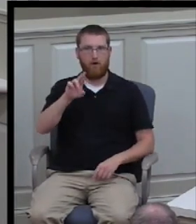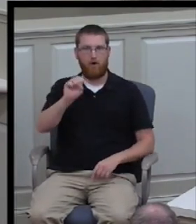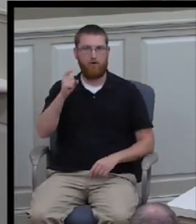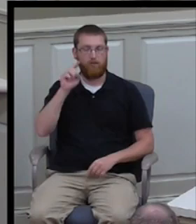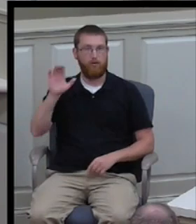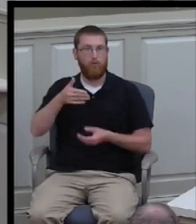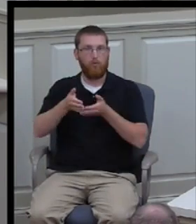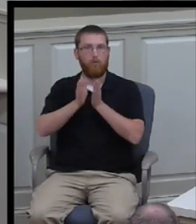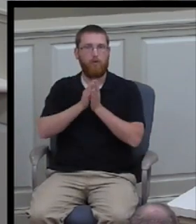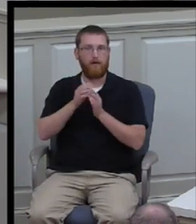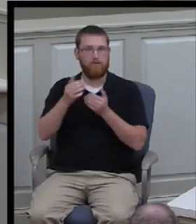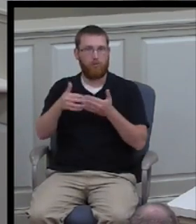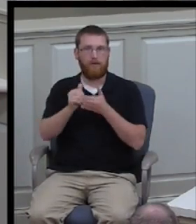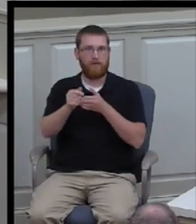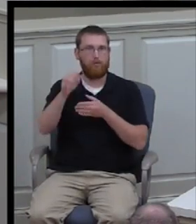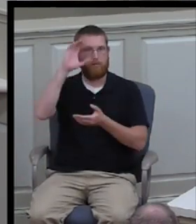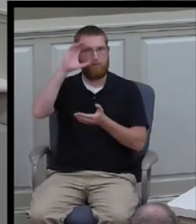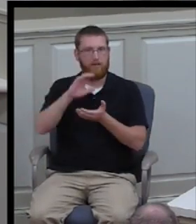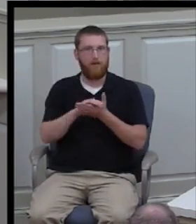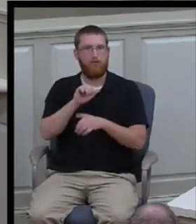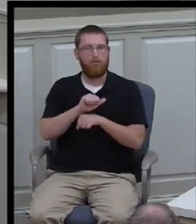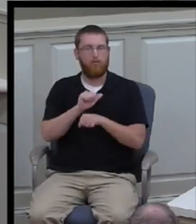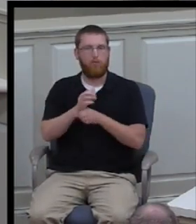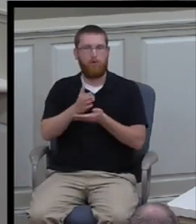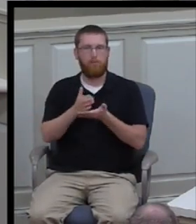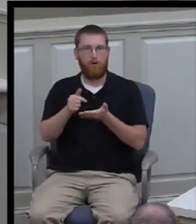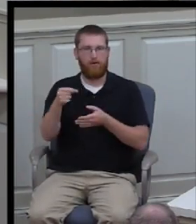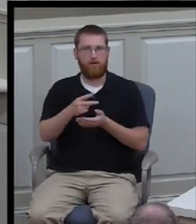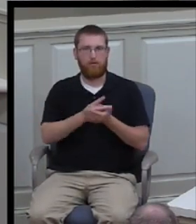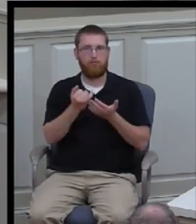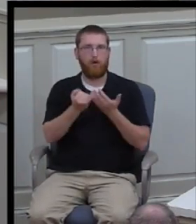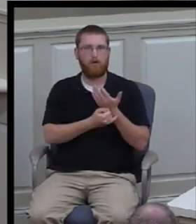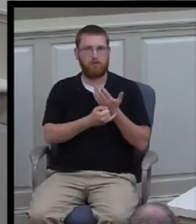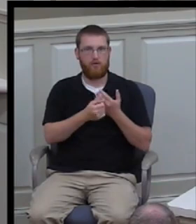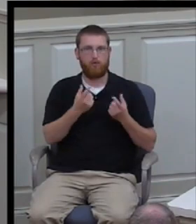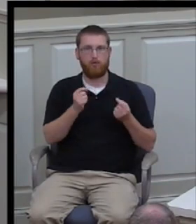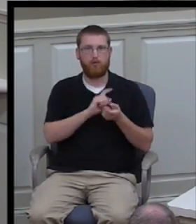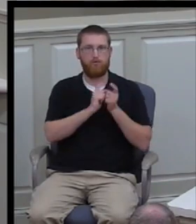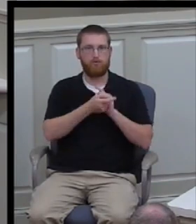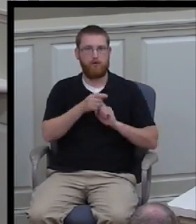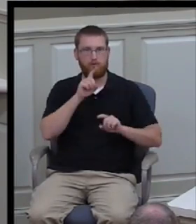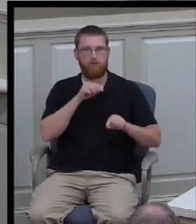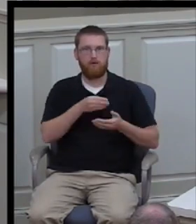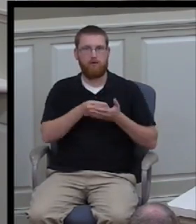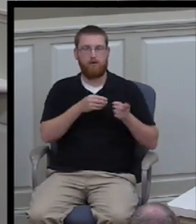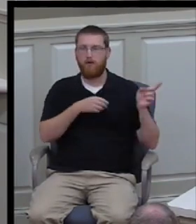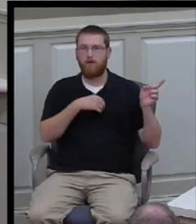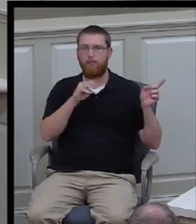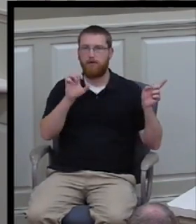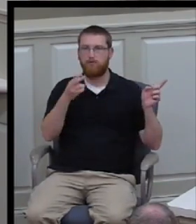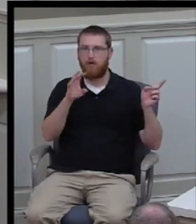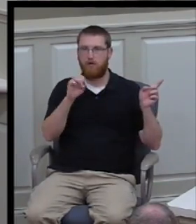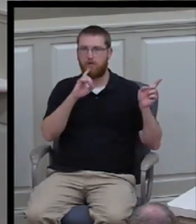you to believe that we would do that work as part of this project. No, we'd have to look at doing it through other funding sources. But what we're saying is we have